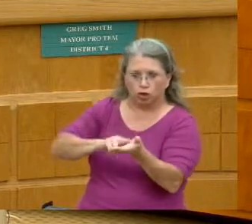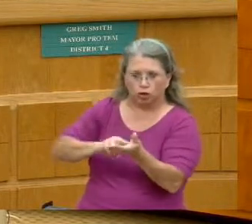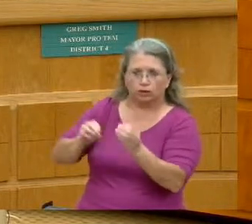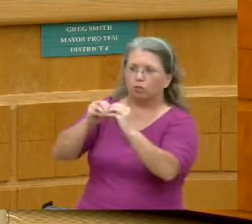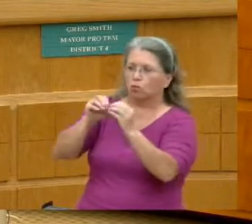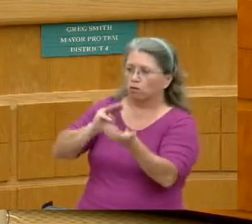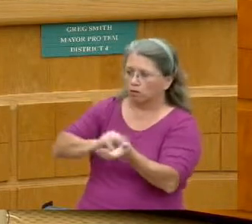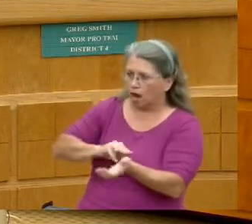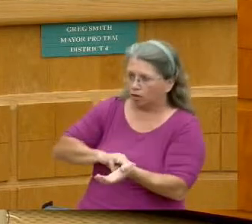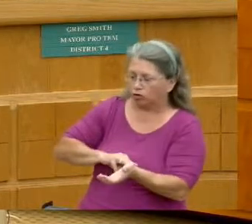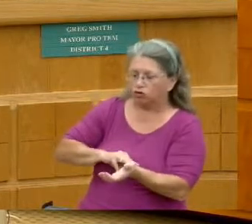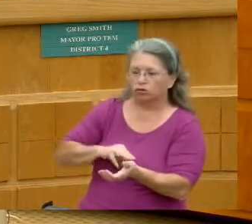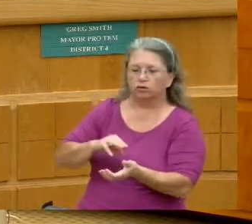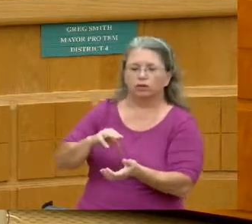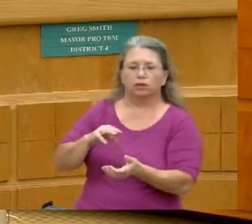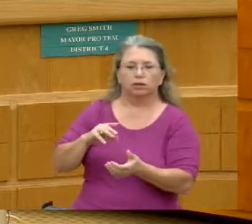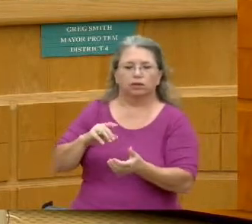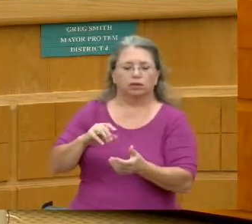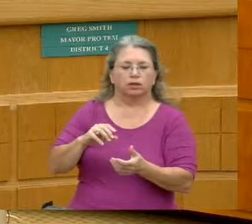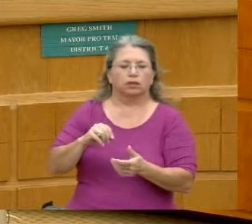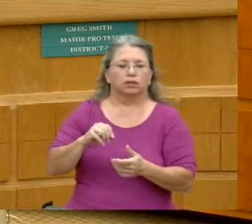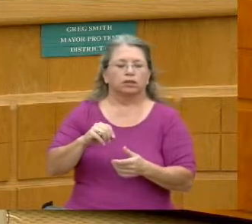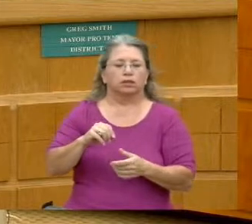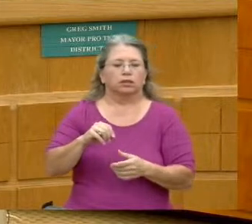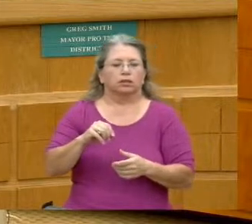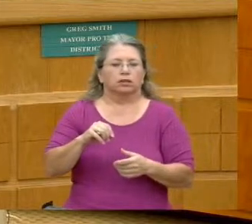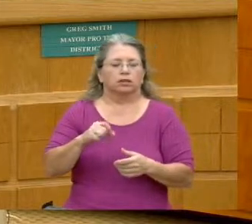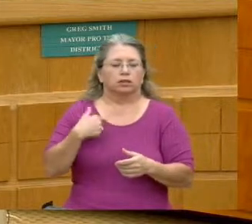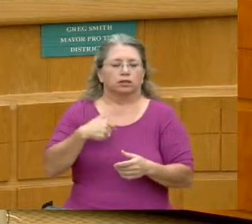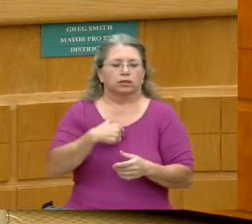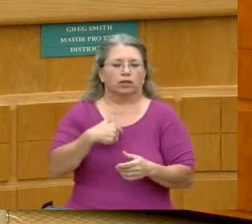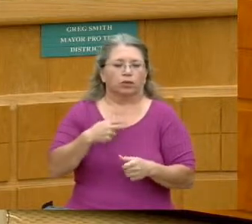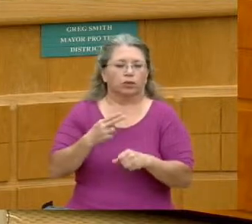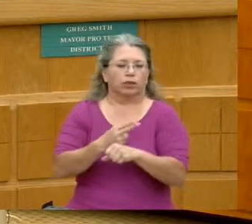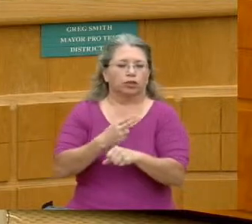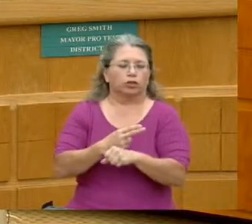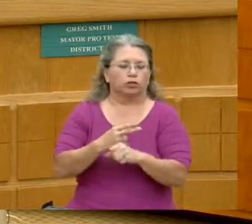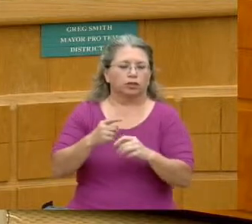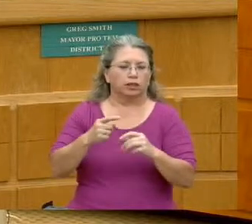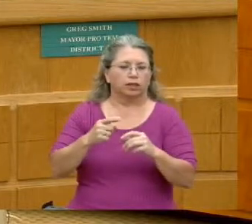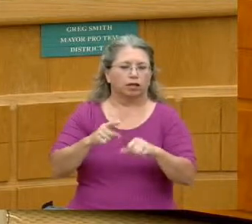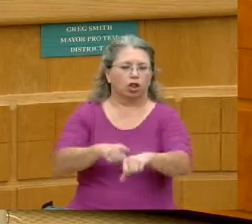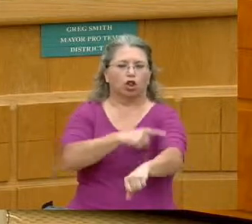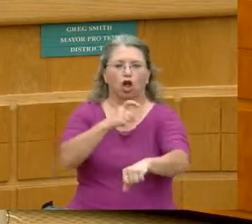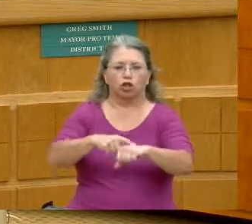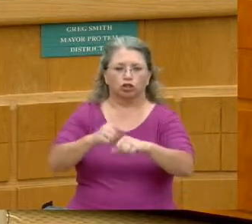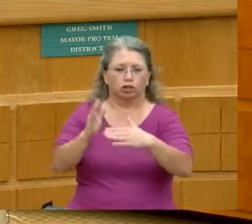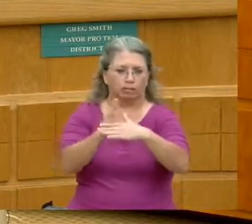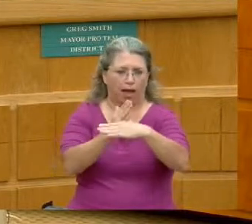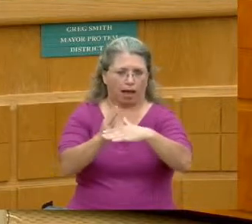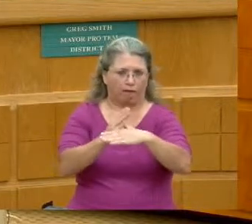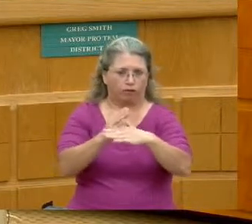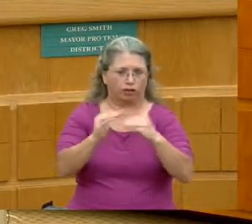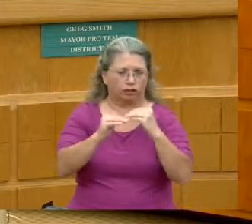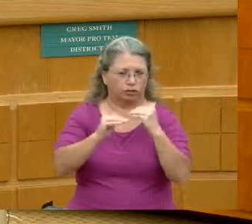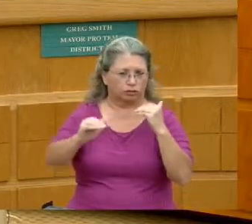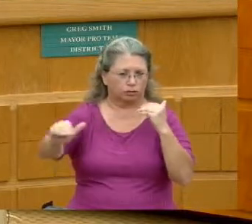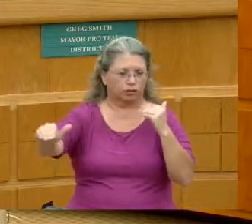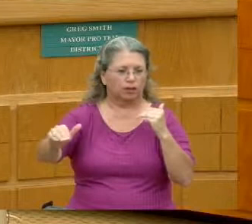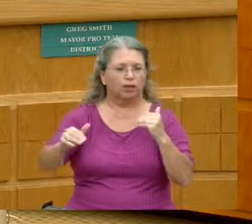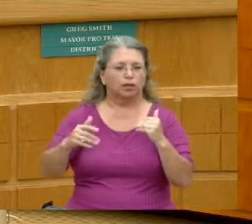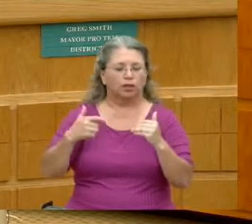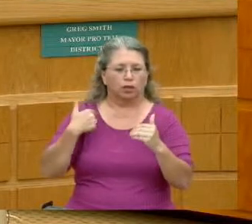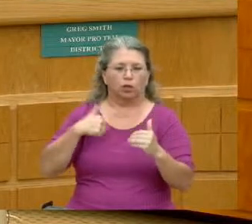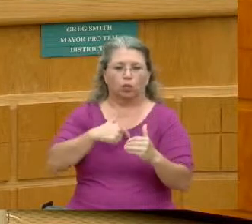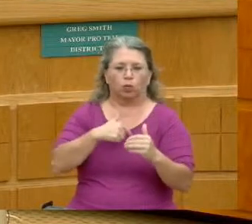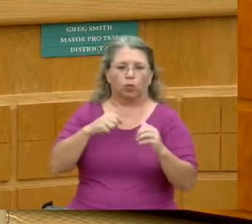there's less. So what we're using is long-term averages on the amount of flex that's available. in the system, and there's at least flex for